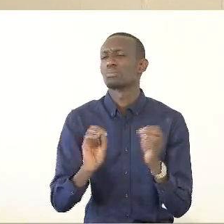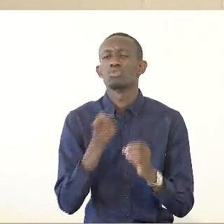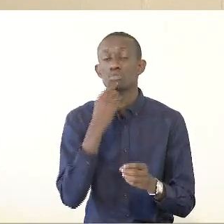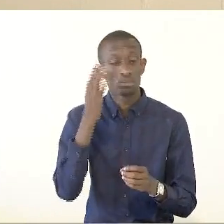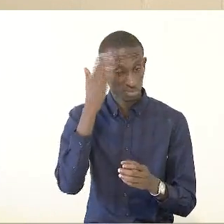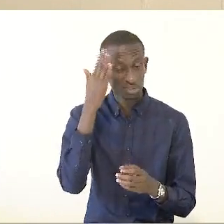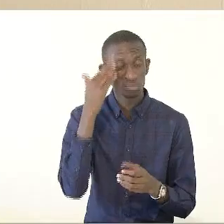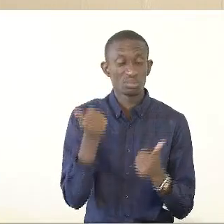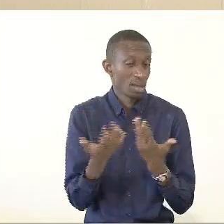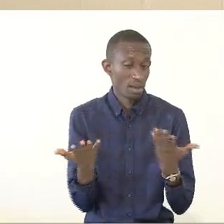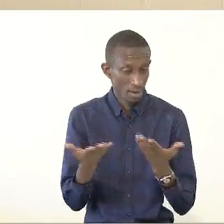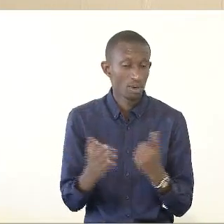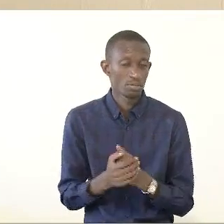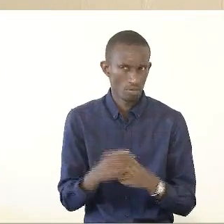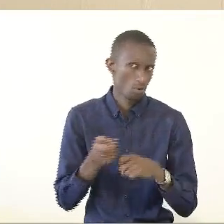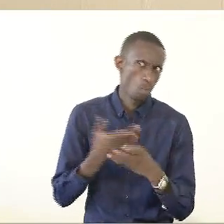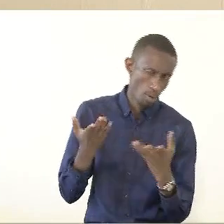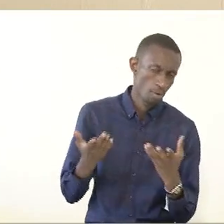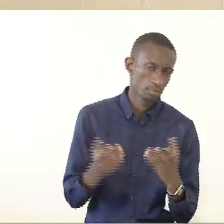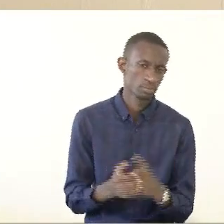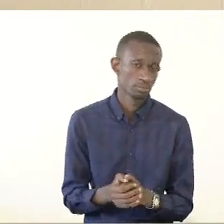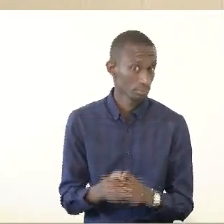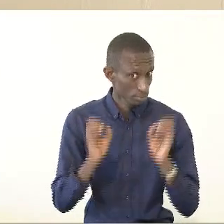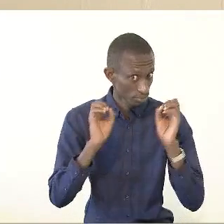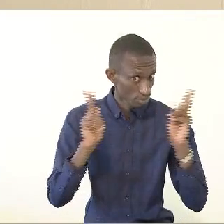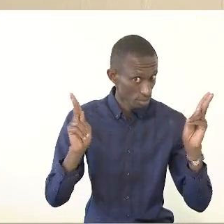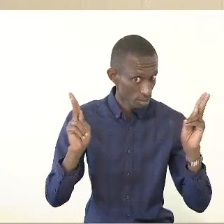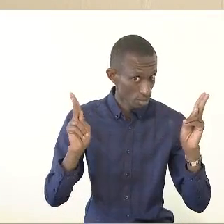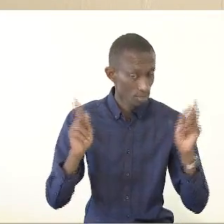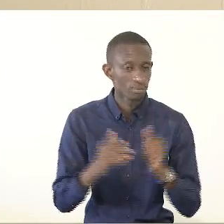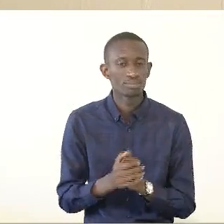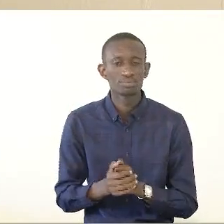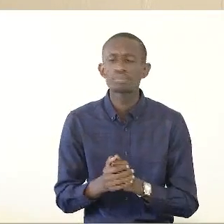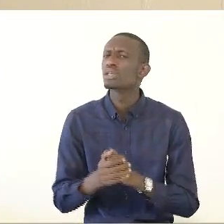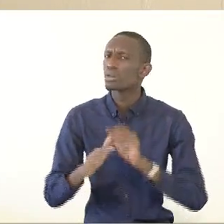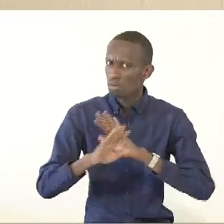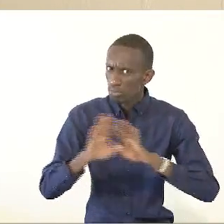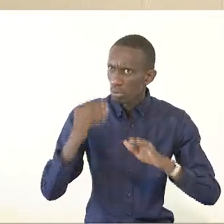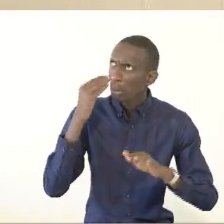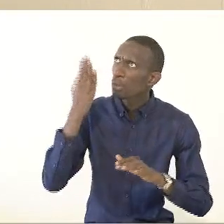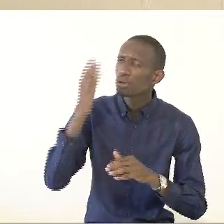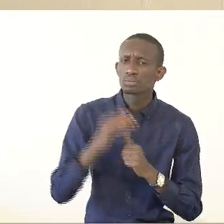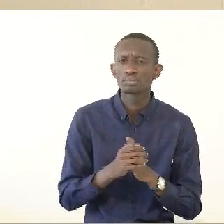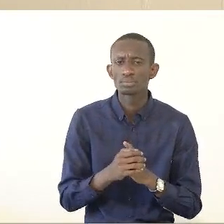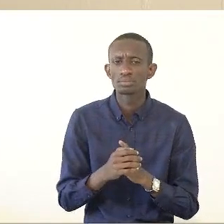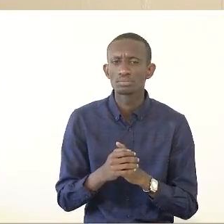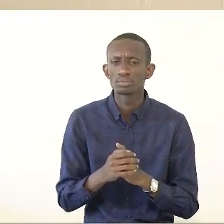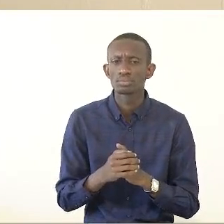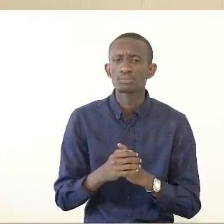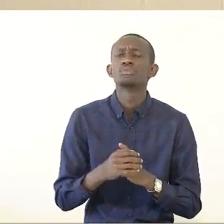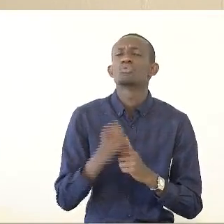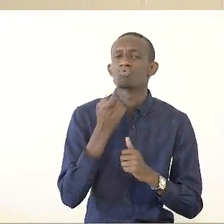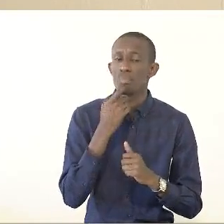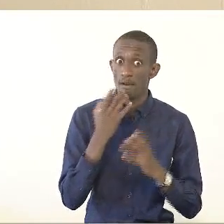how they're formed. Okay? So after getting the coordinates, we are going now to put our